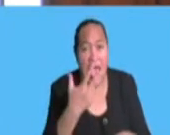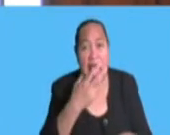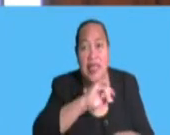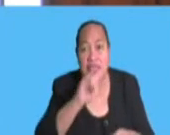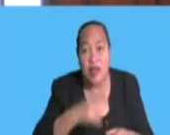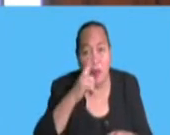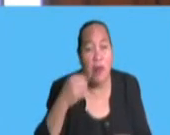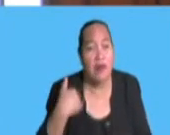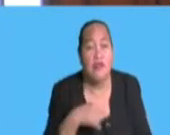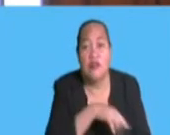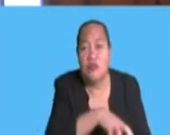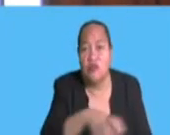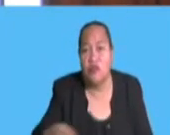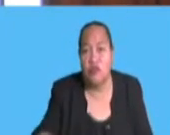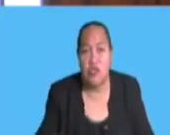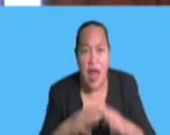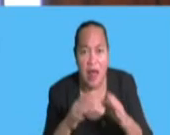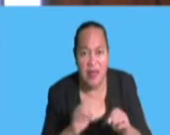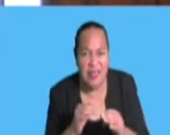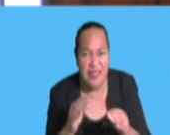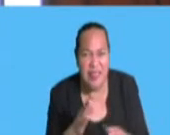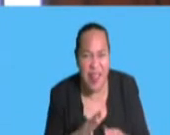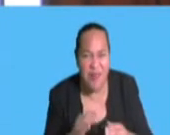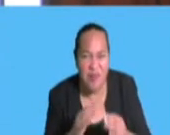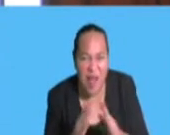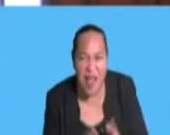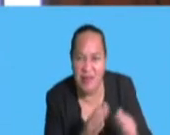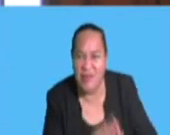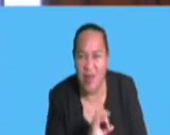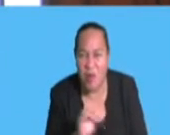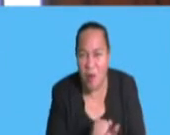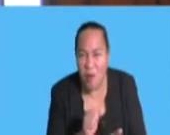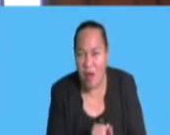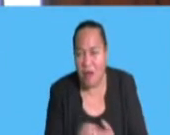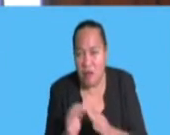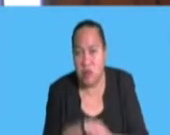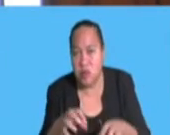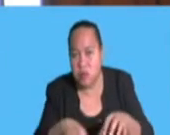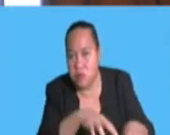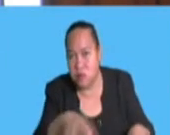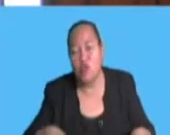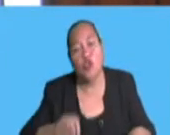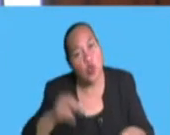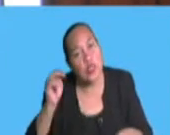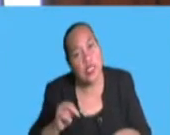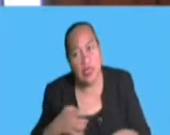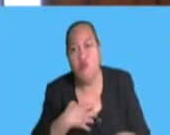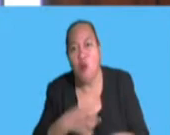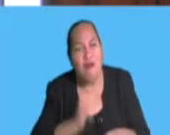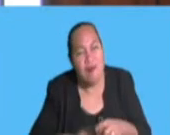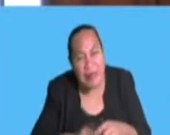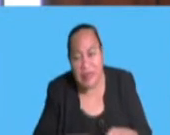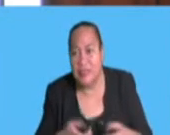settlements. And this doesn't account for any growth in population or building houses on the land, which is an even larger problem. The